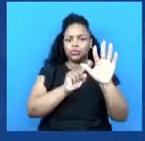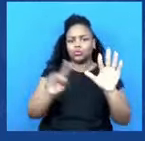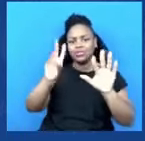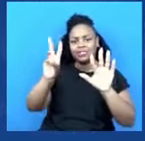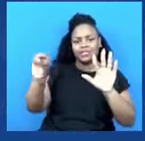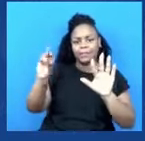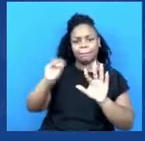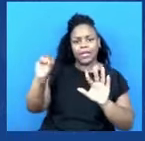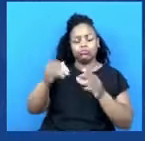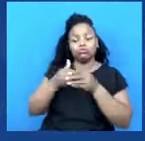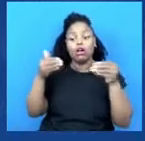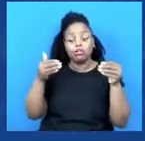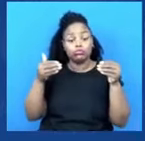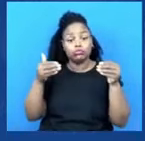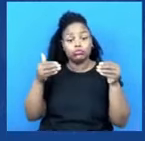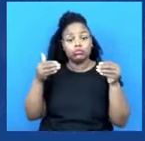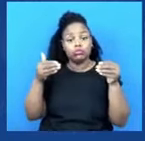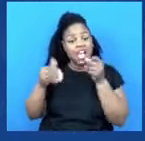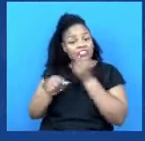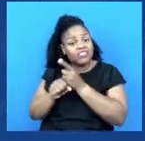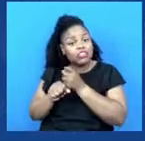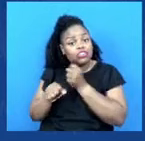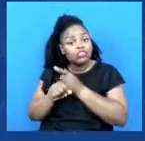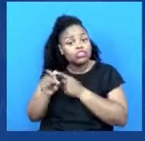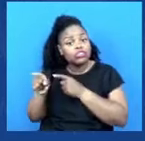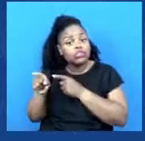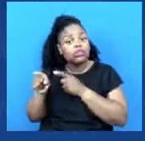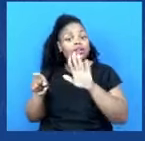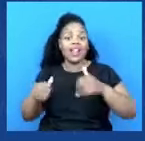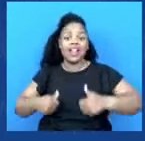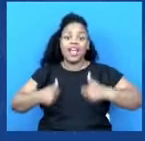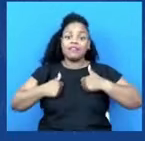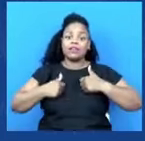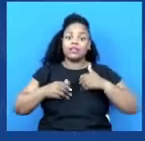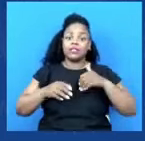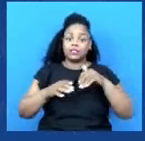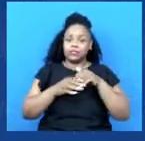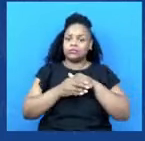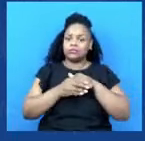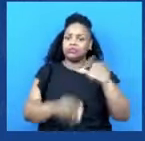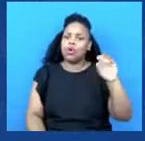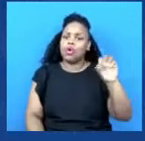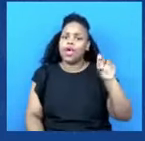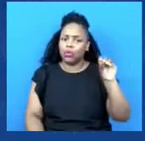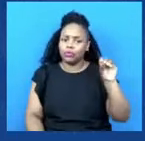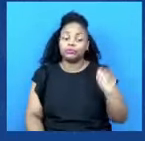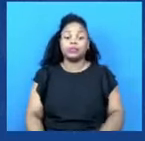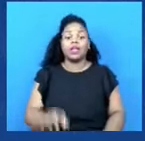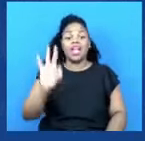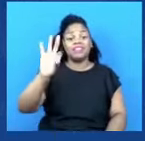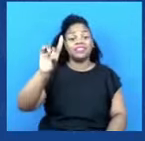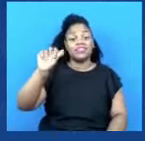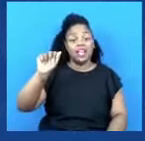Colorado, cutting the prices down by more than 60% for the cost of the same drug.